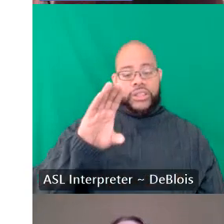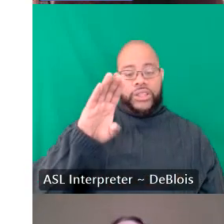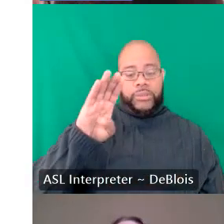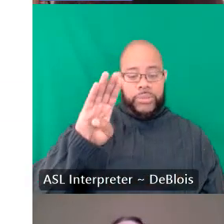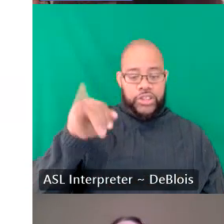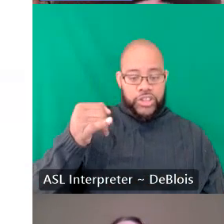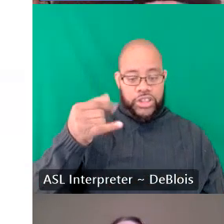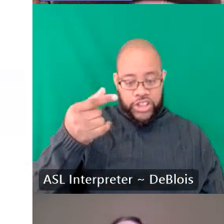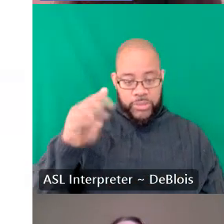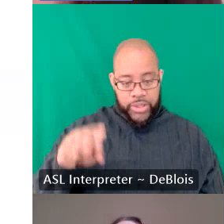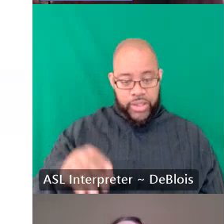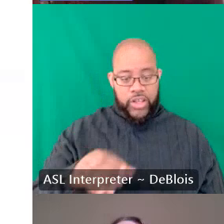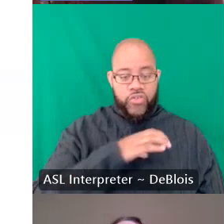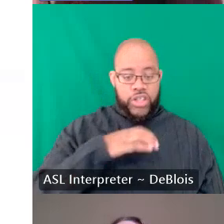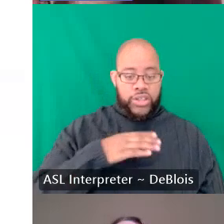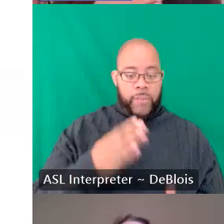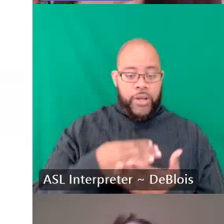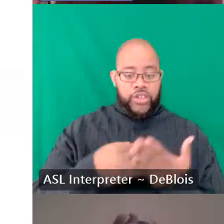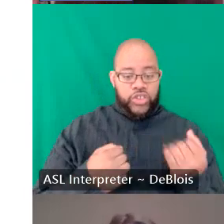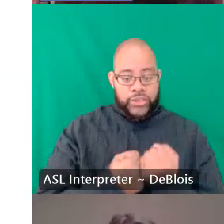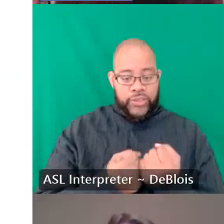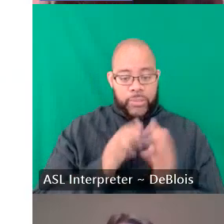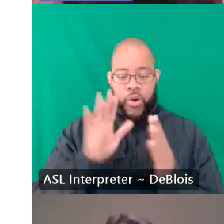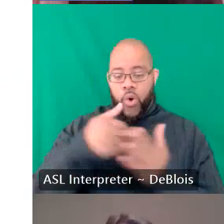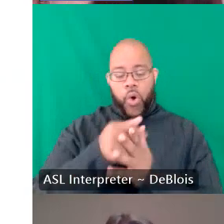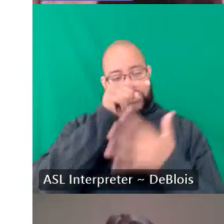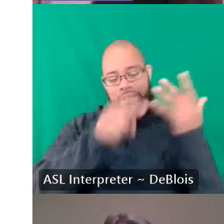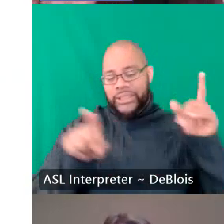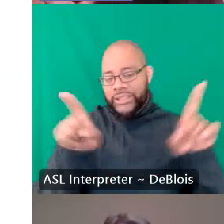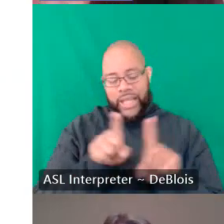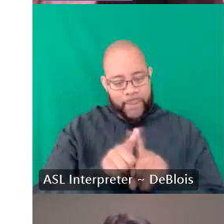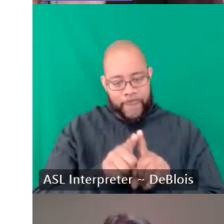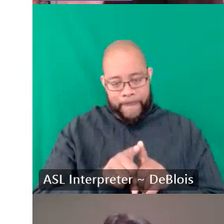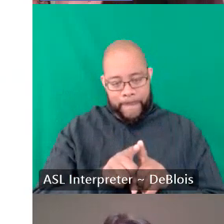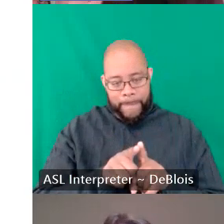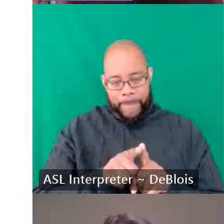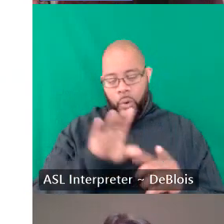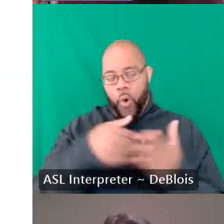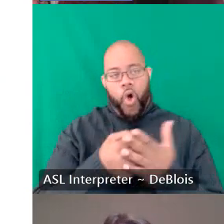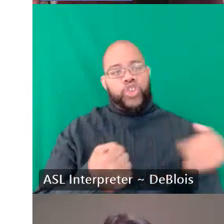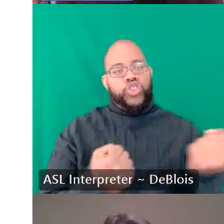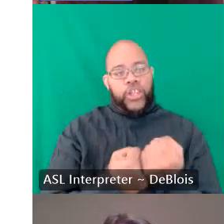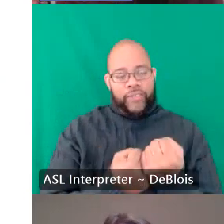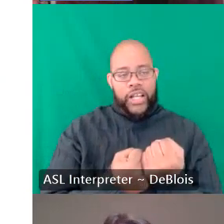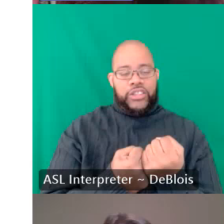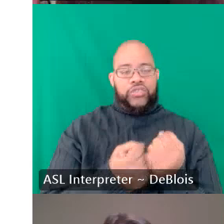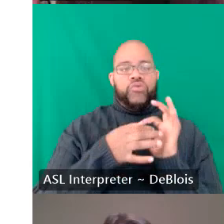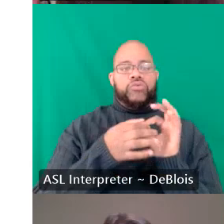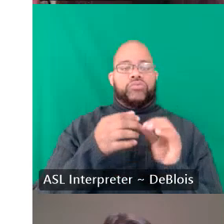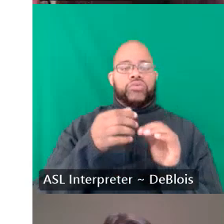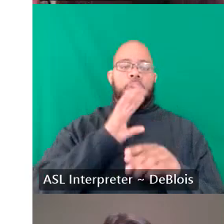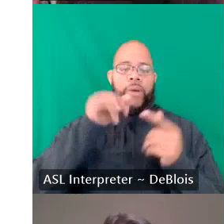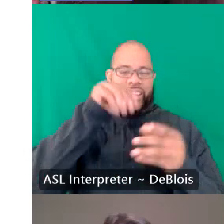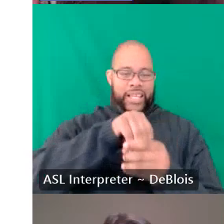congressional budget justification book, all the same way. They are all our justifications referred to here in section 51.